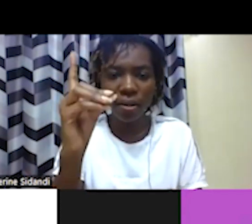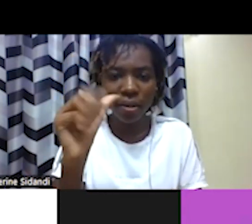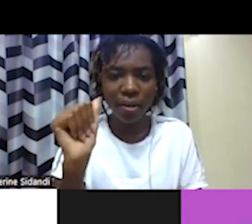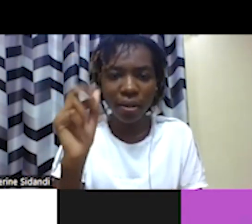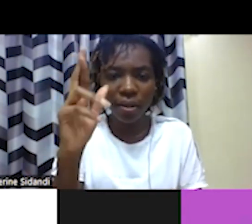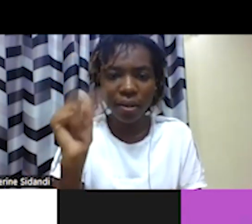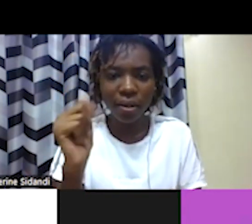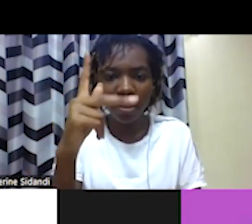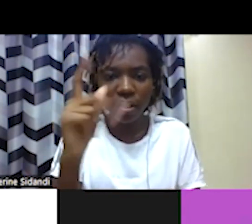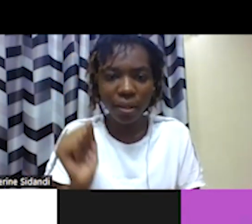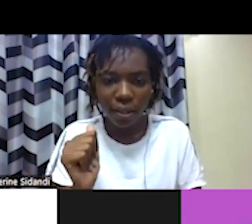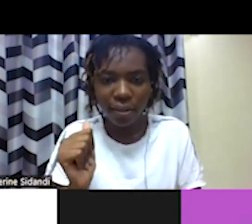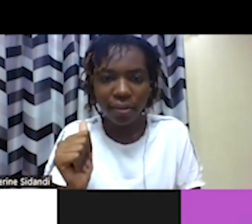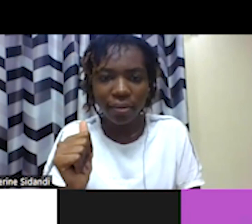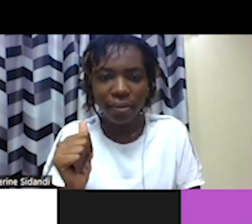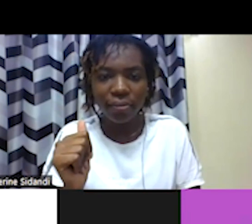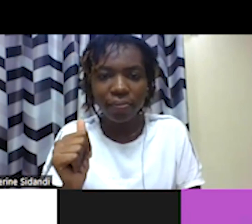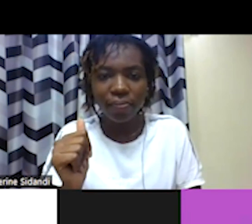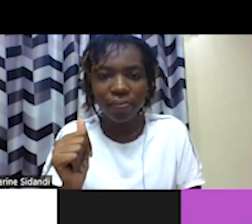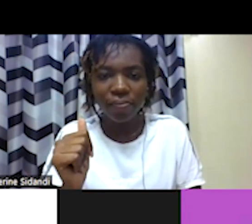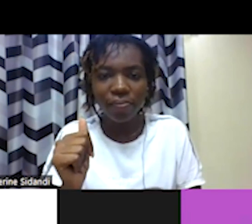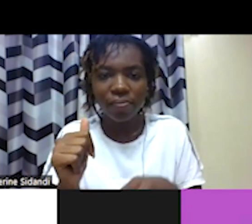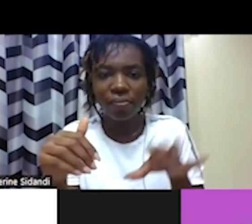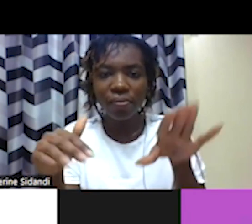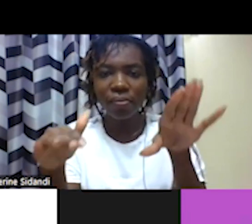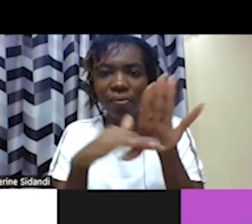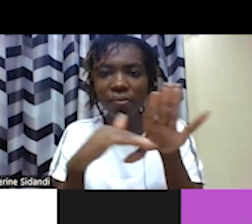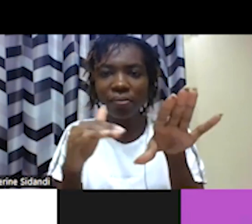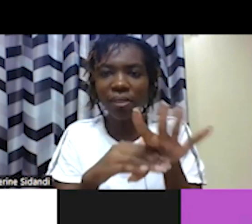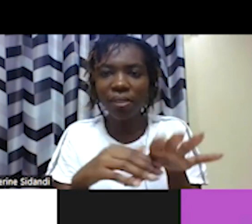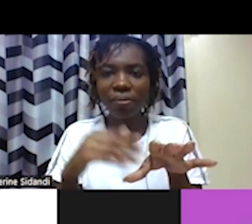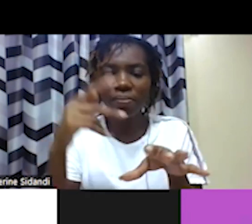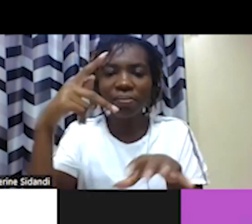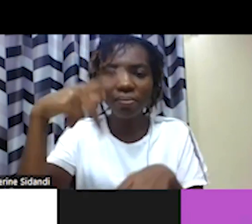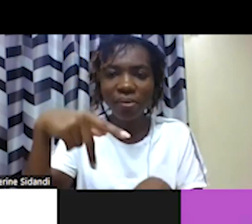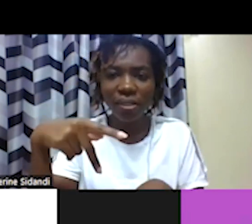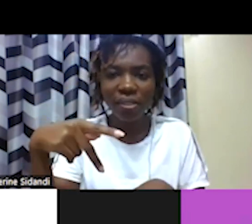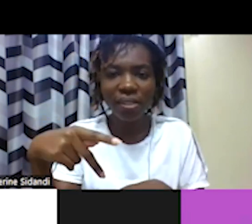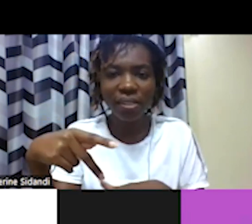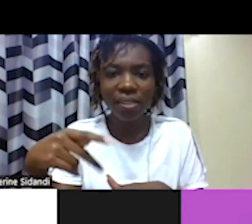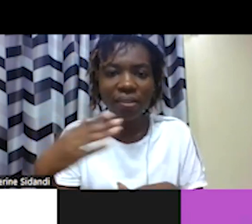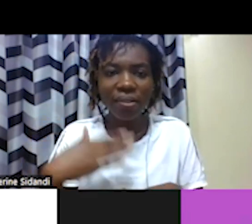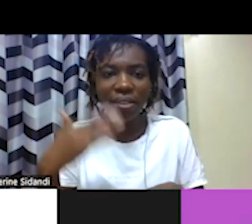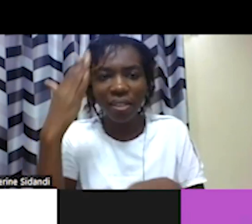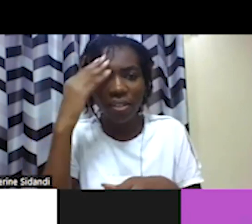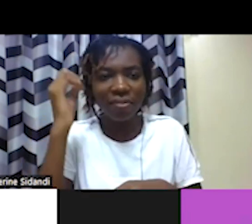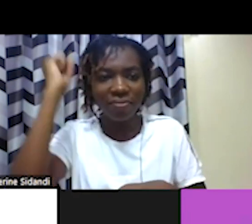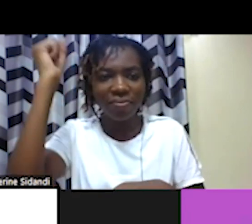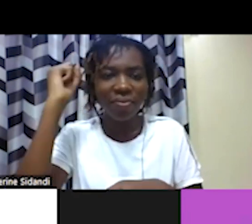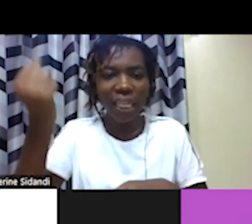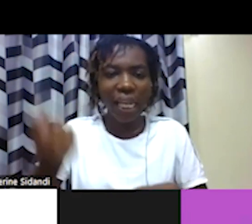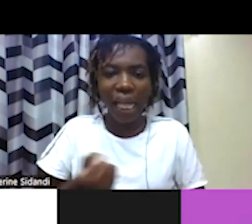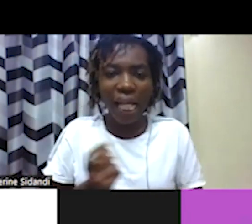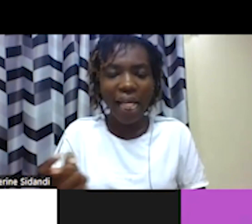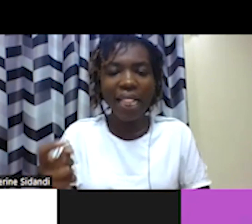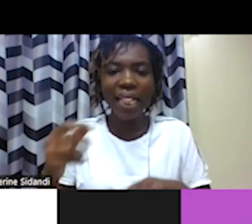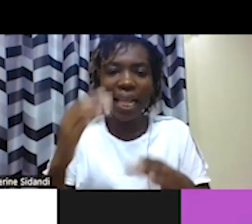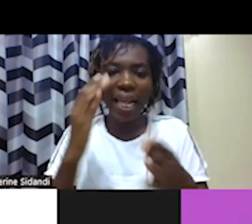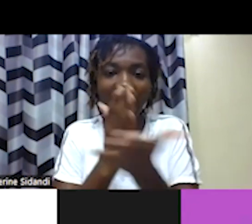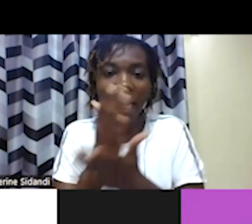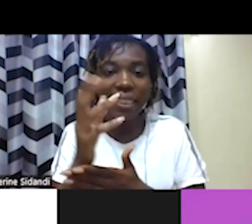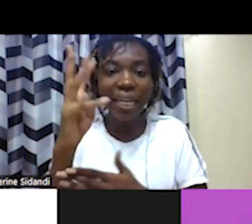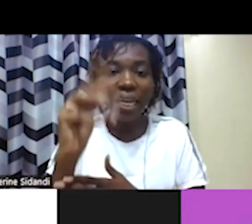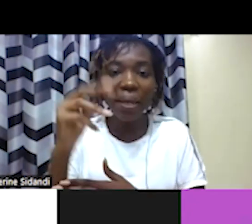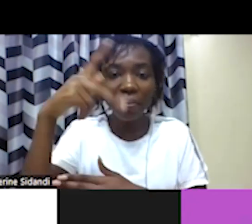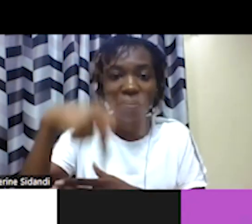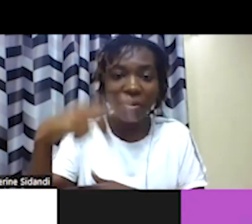Miriam too. I love her fight against FGM, champion of girls' rights. She was former MP for Marakwet East.